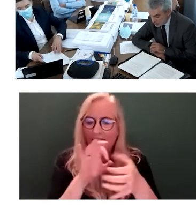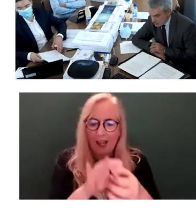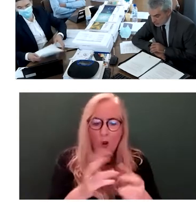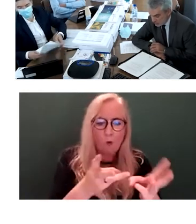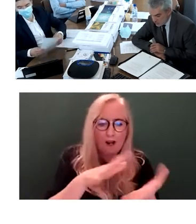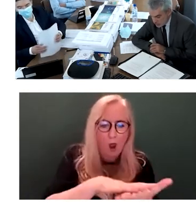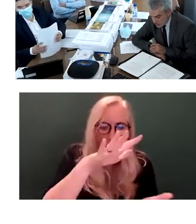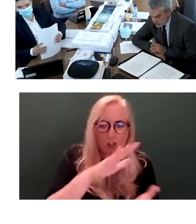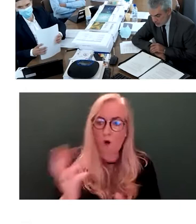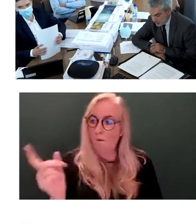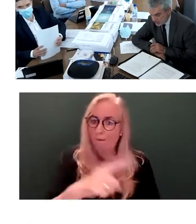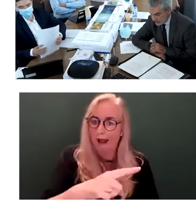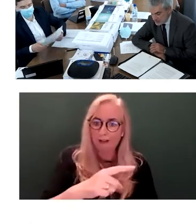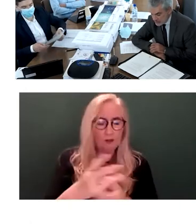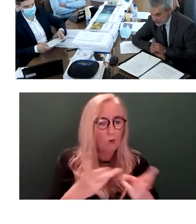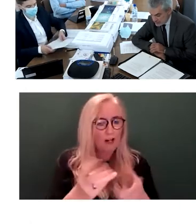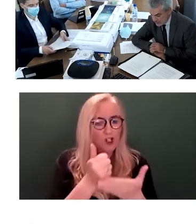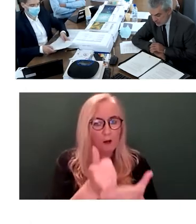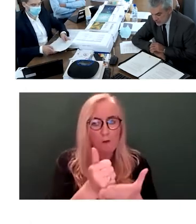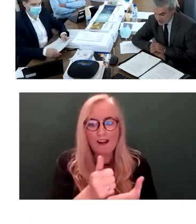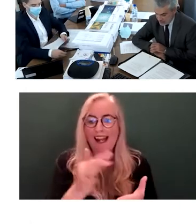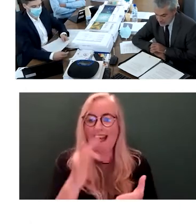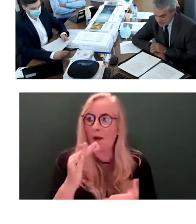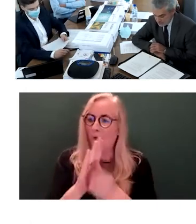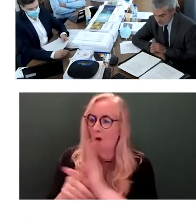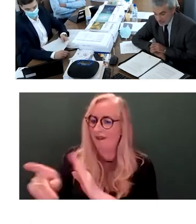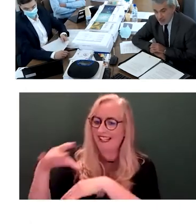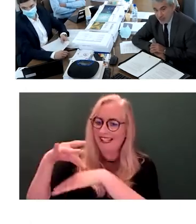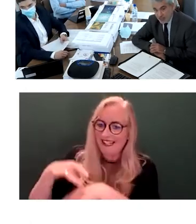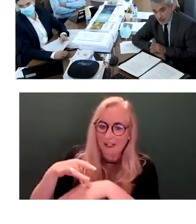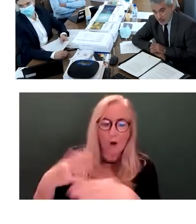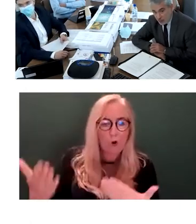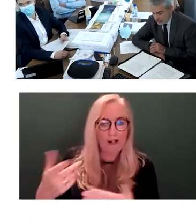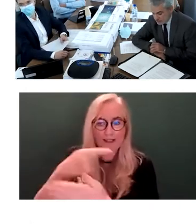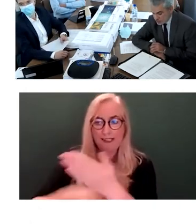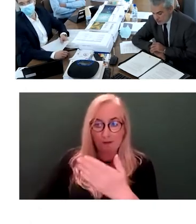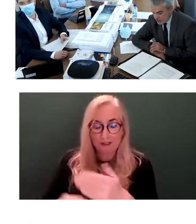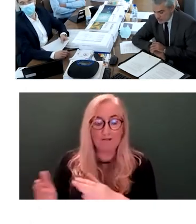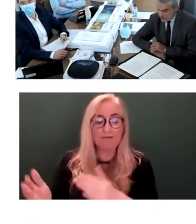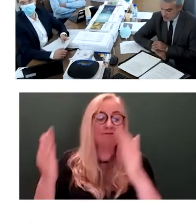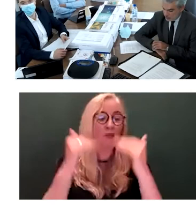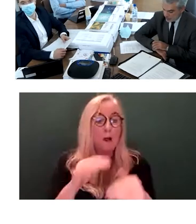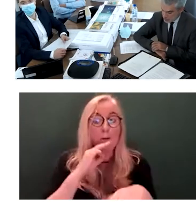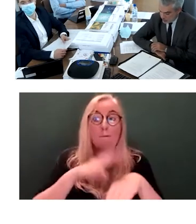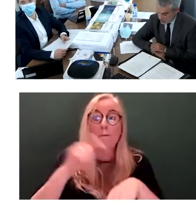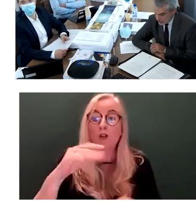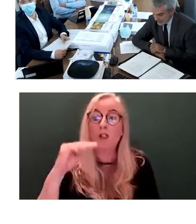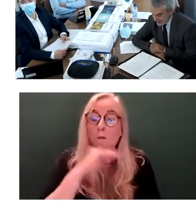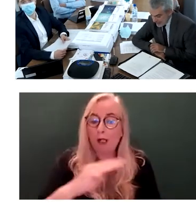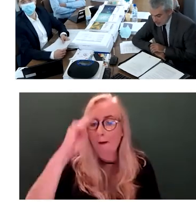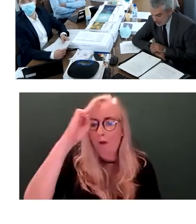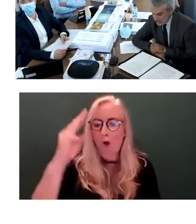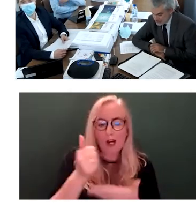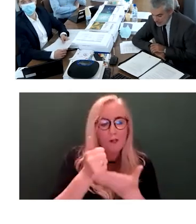return to work support for workers who recover from sickness or disability. All right, most important also, employer support